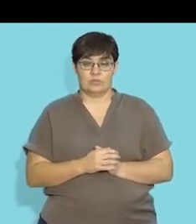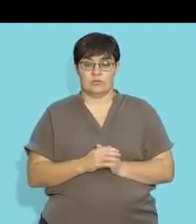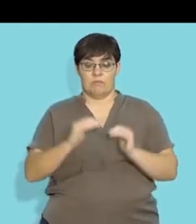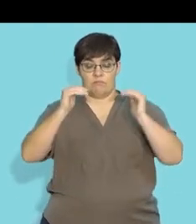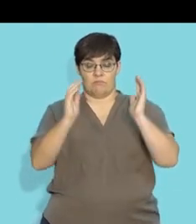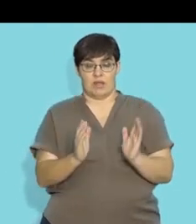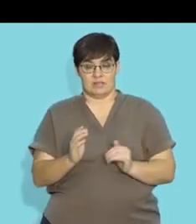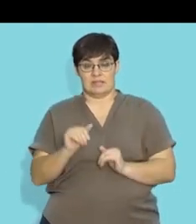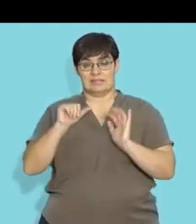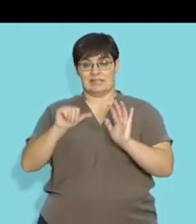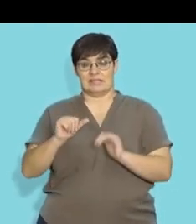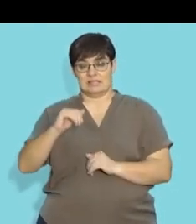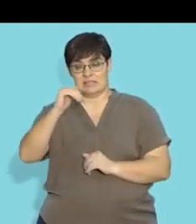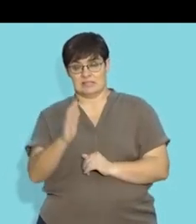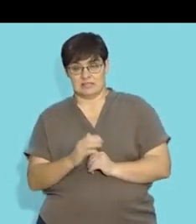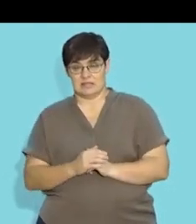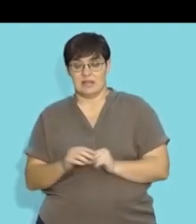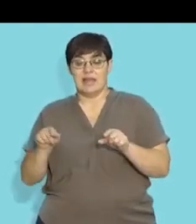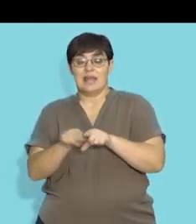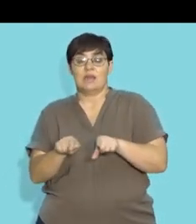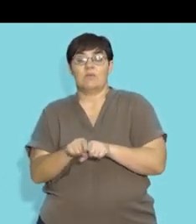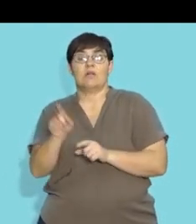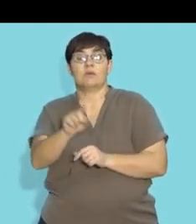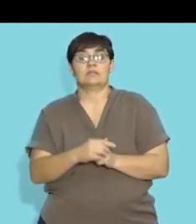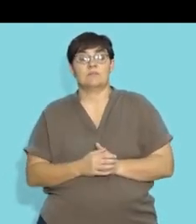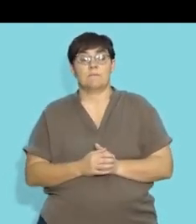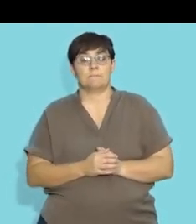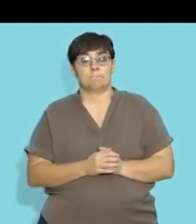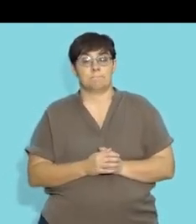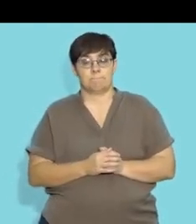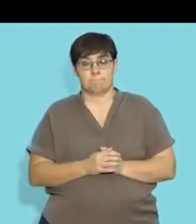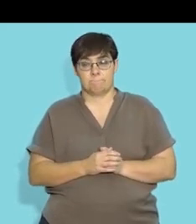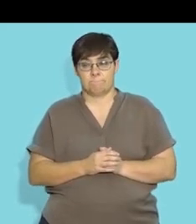1.12 bracket 6 equals to